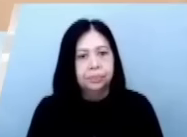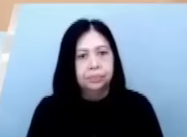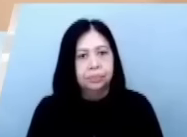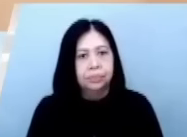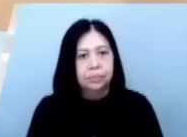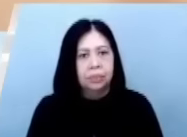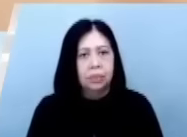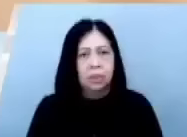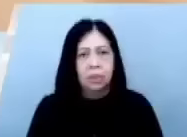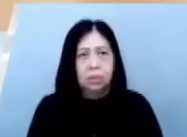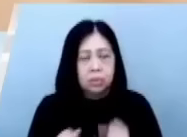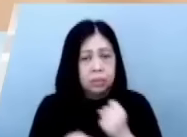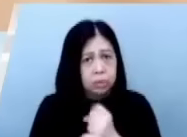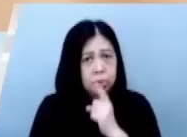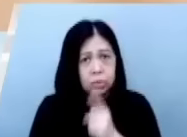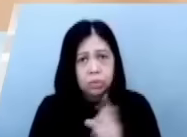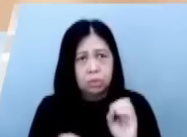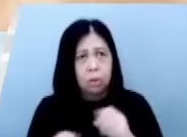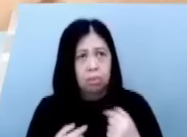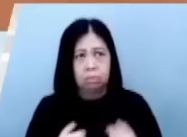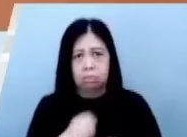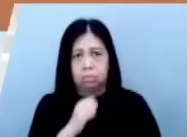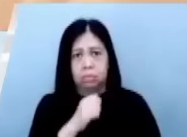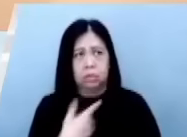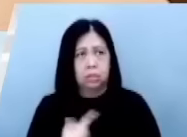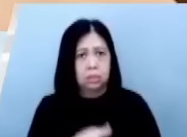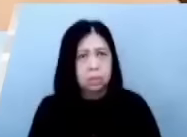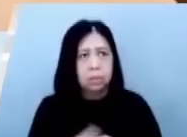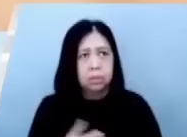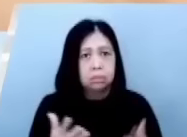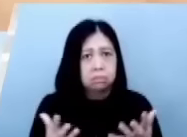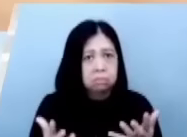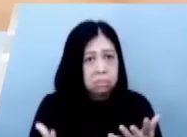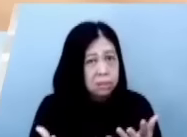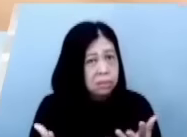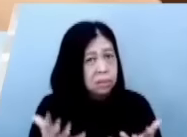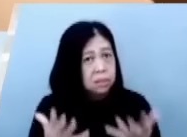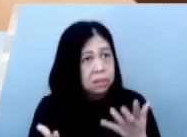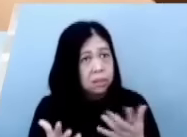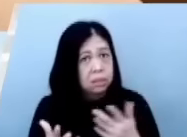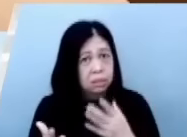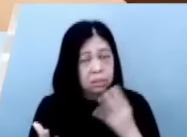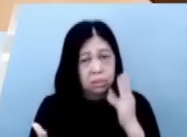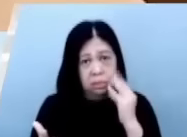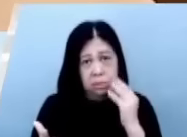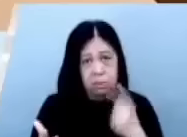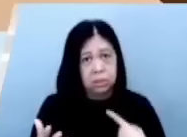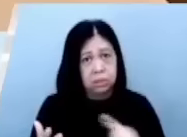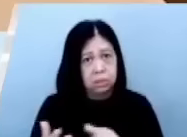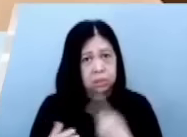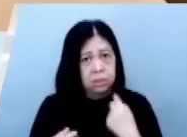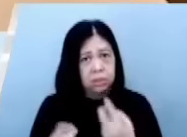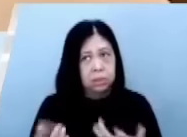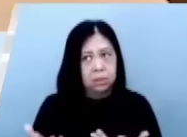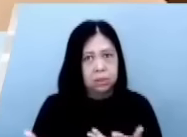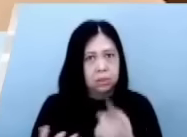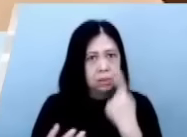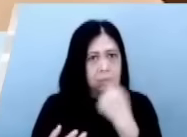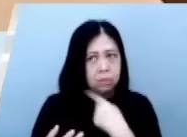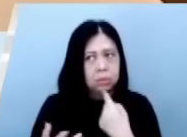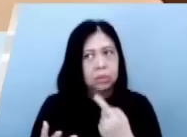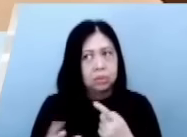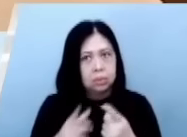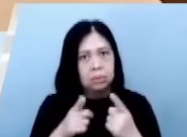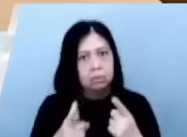feelings that they have been suffering, because nakikita mo medyo na